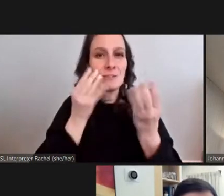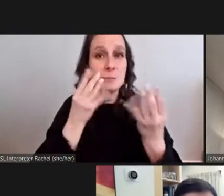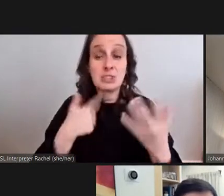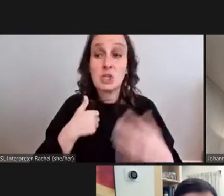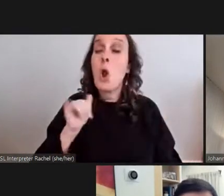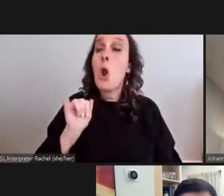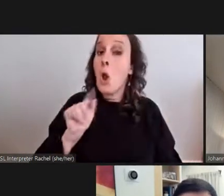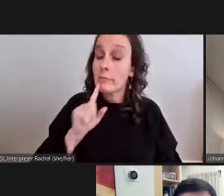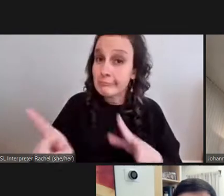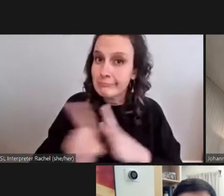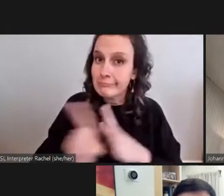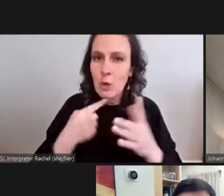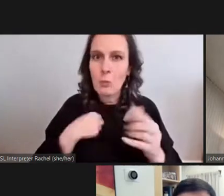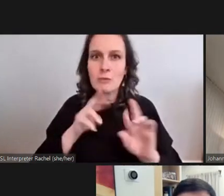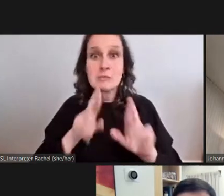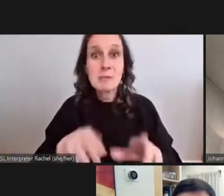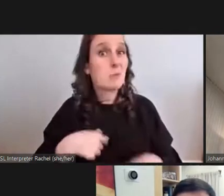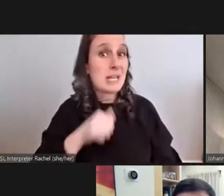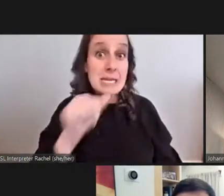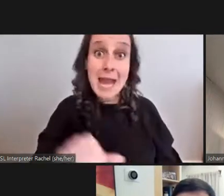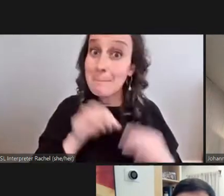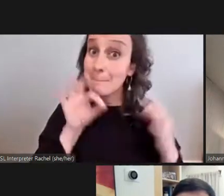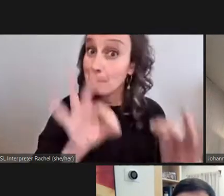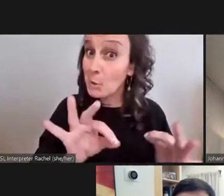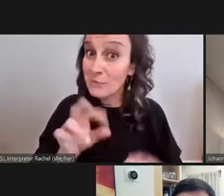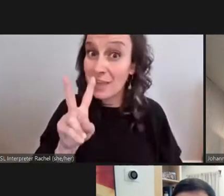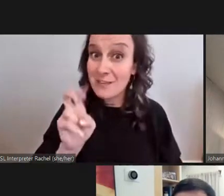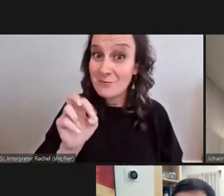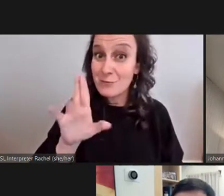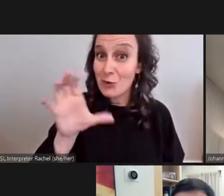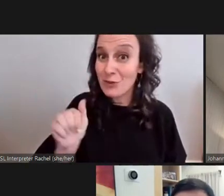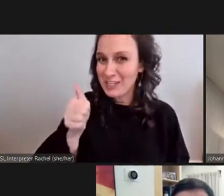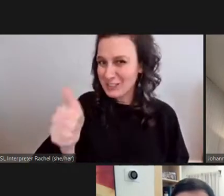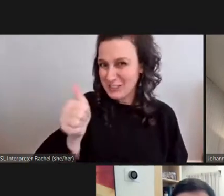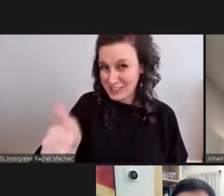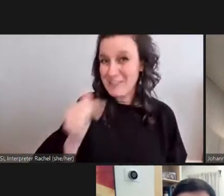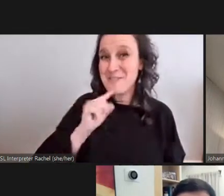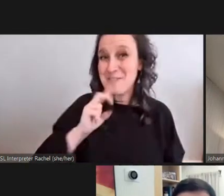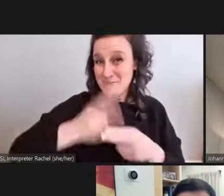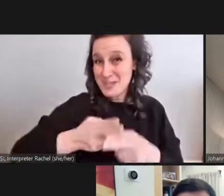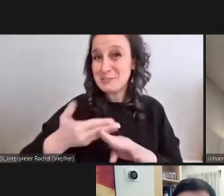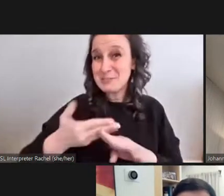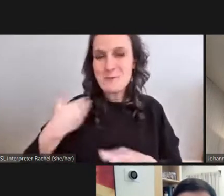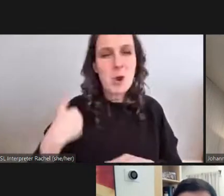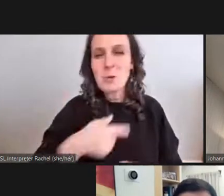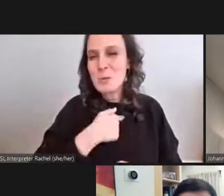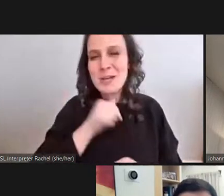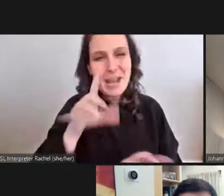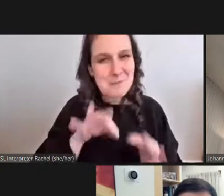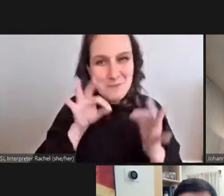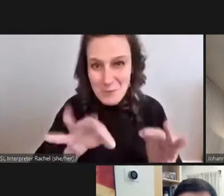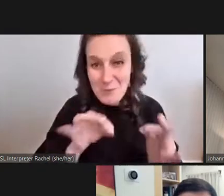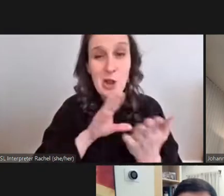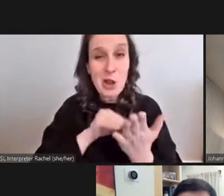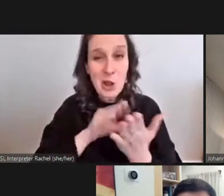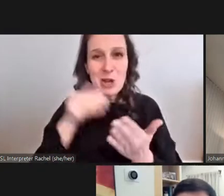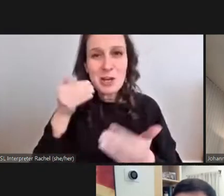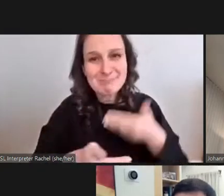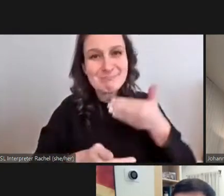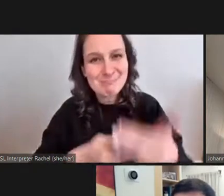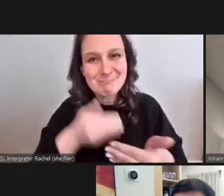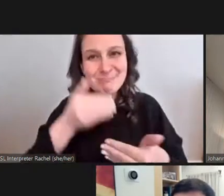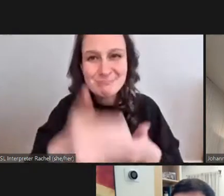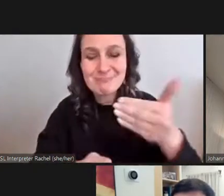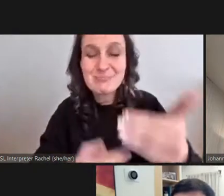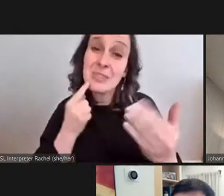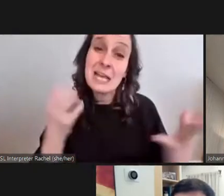responsive. But we're not perfect, which Veronica sort of leaned into, that we are always learning, and which I think is sort